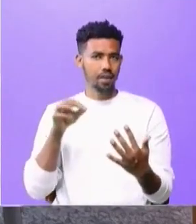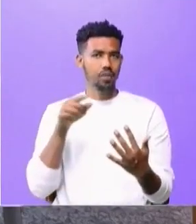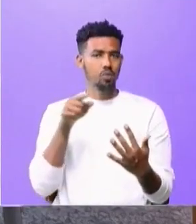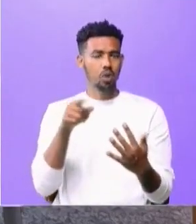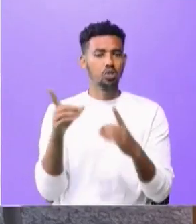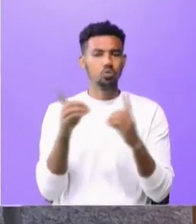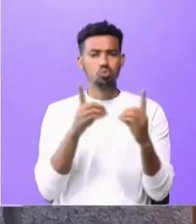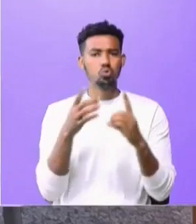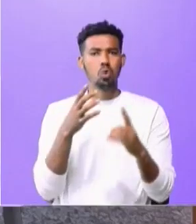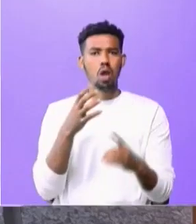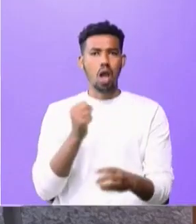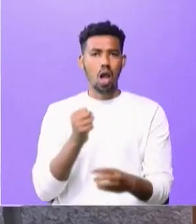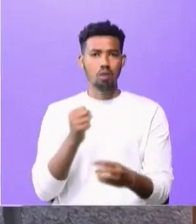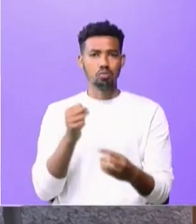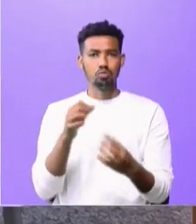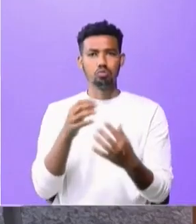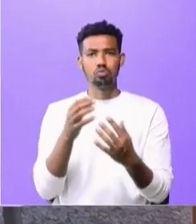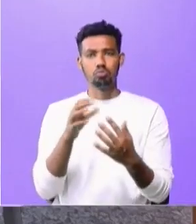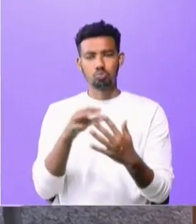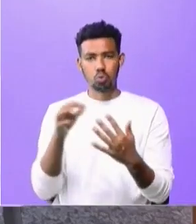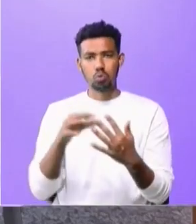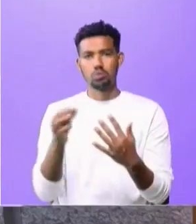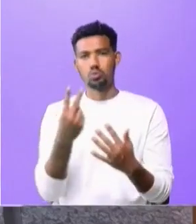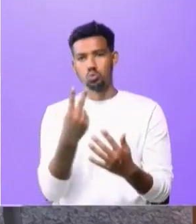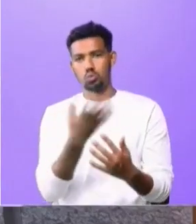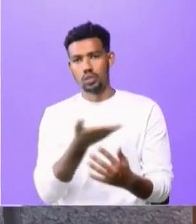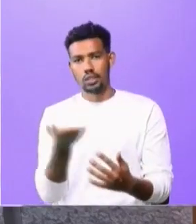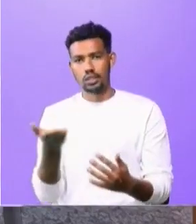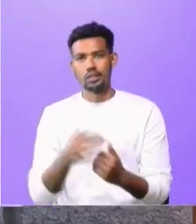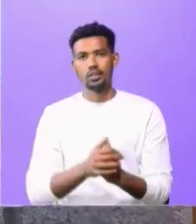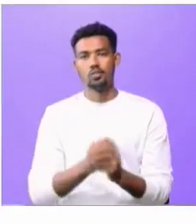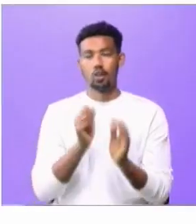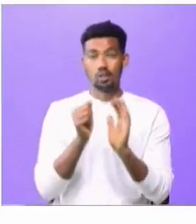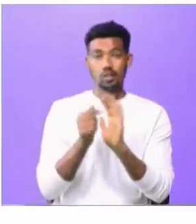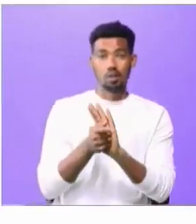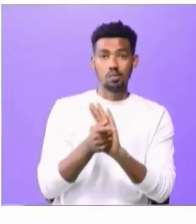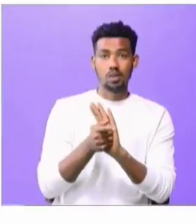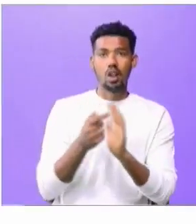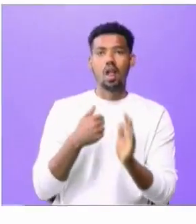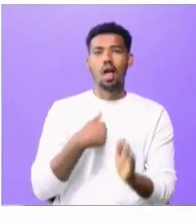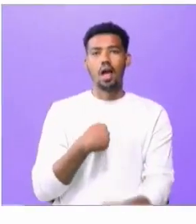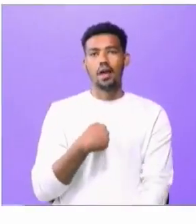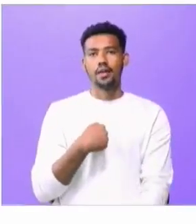have a choices between two things. For example, I